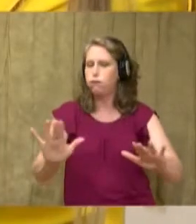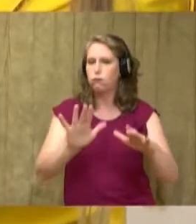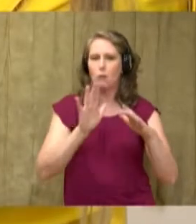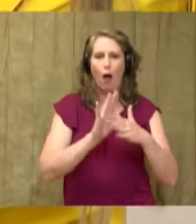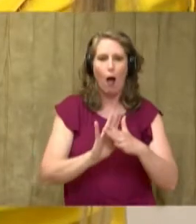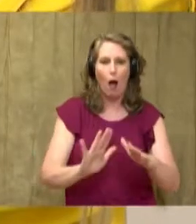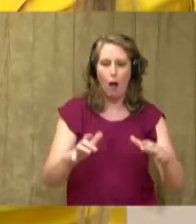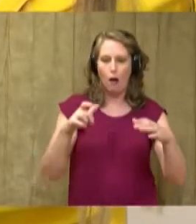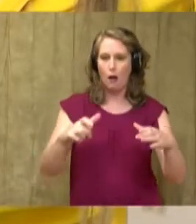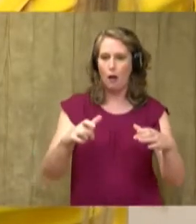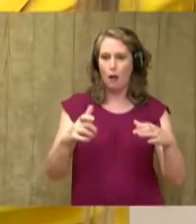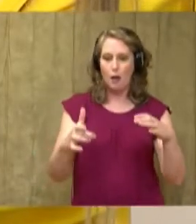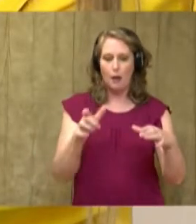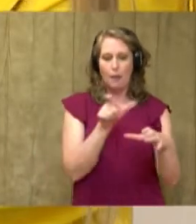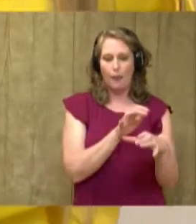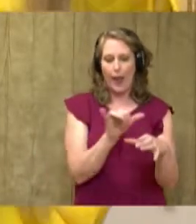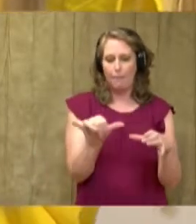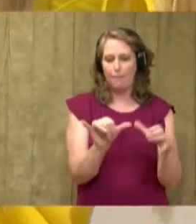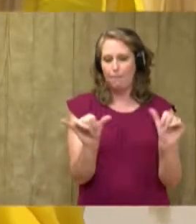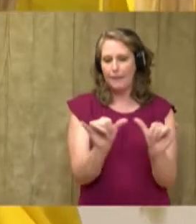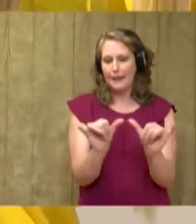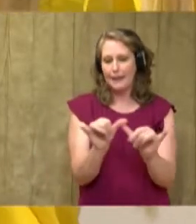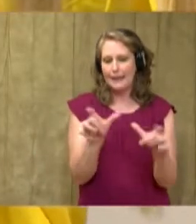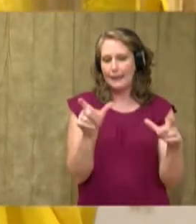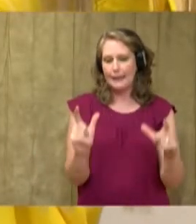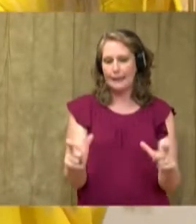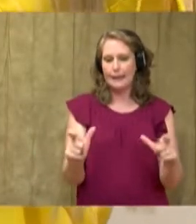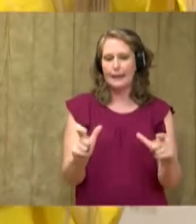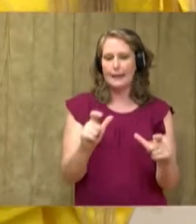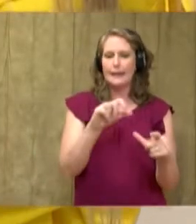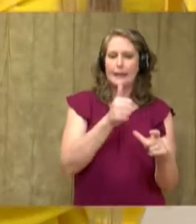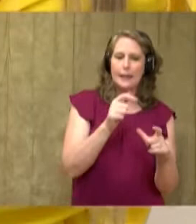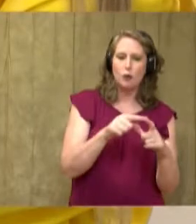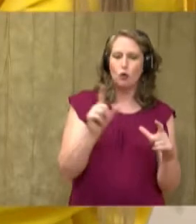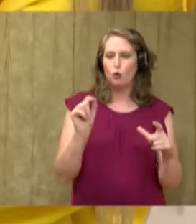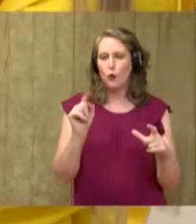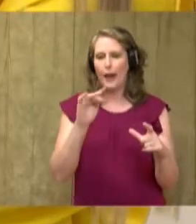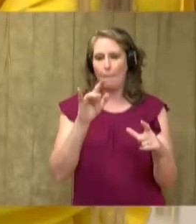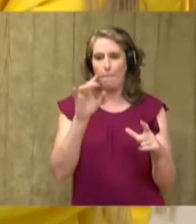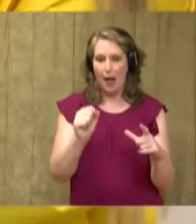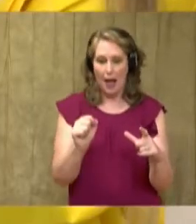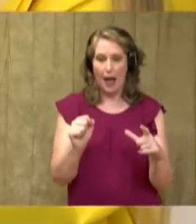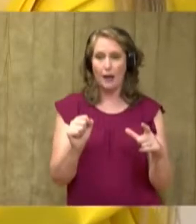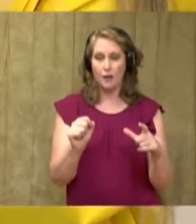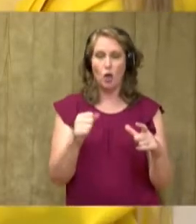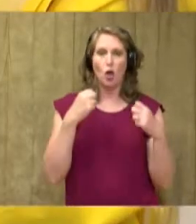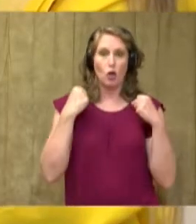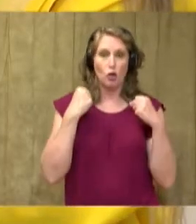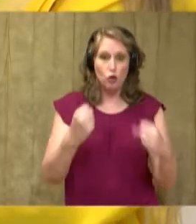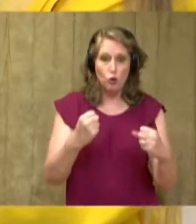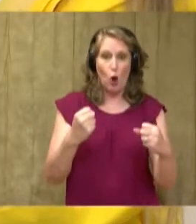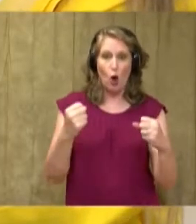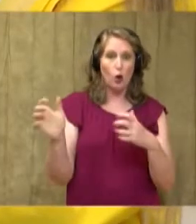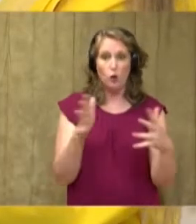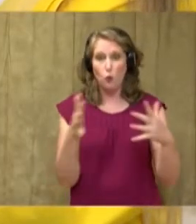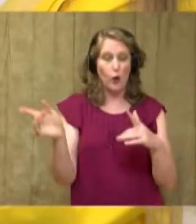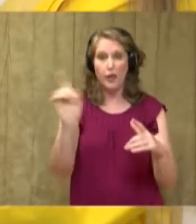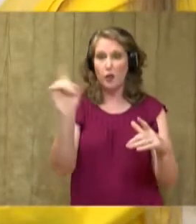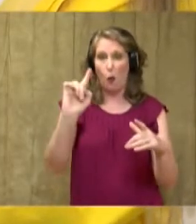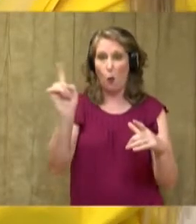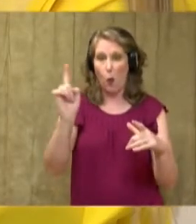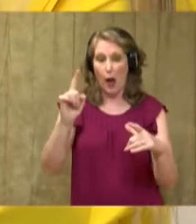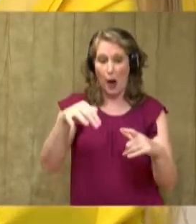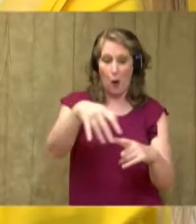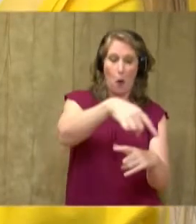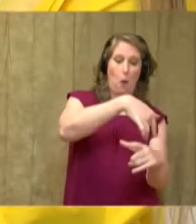may be 10 to 20 miles wide, so the eye of the hurricane is not that wide. The strongest winds in a hurricane